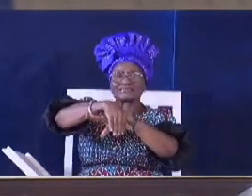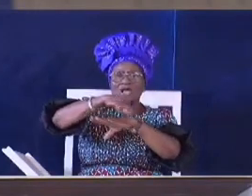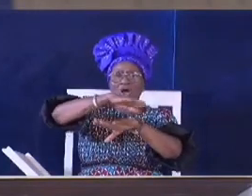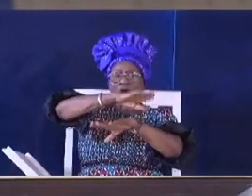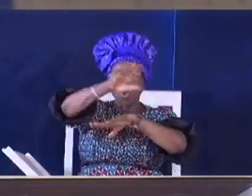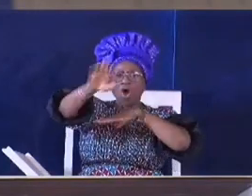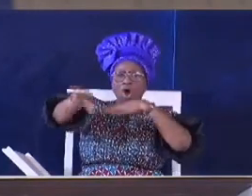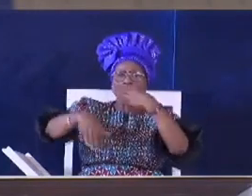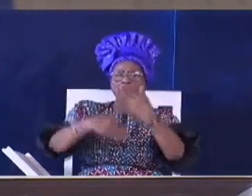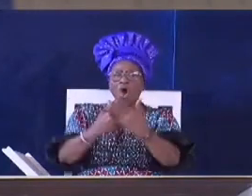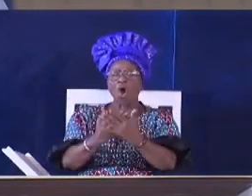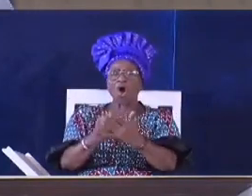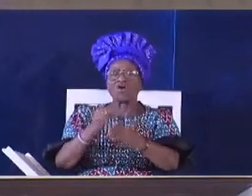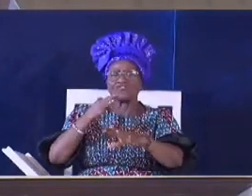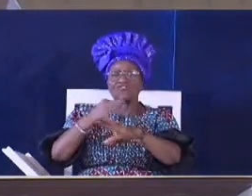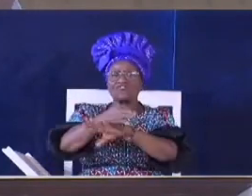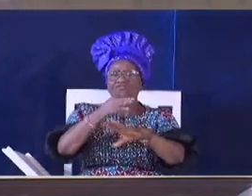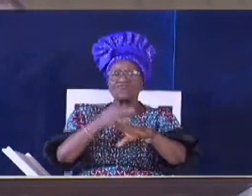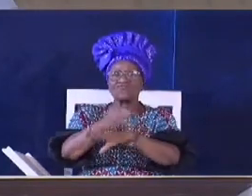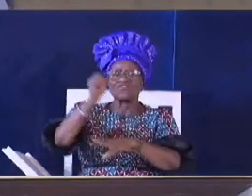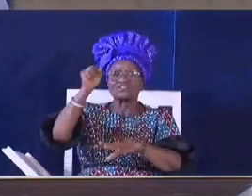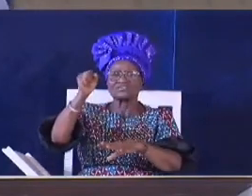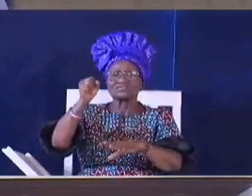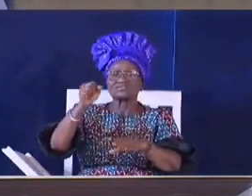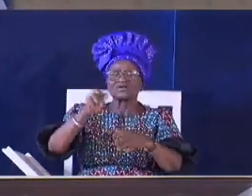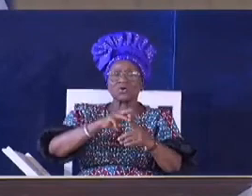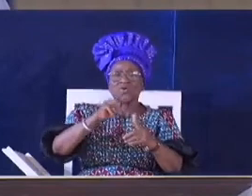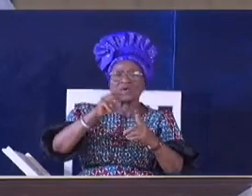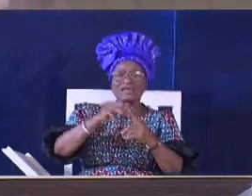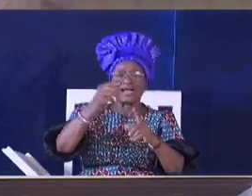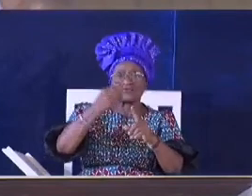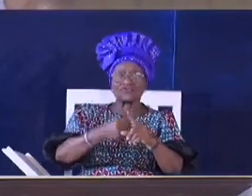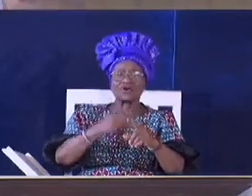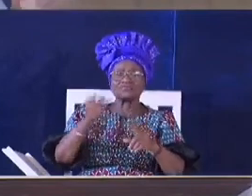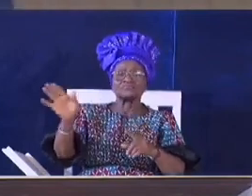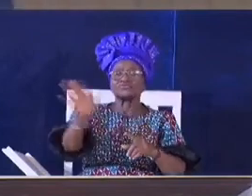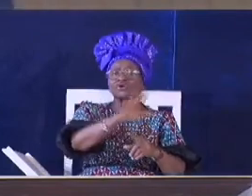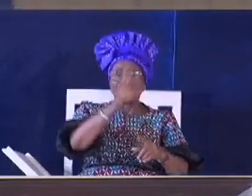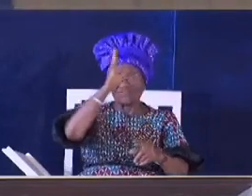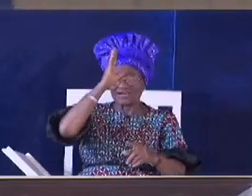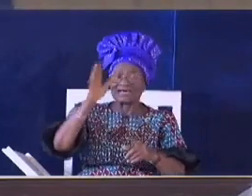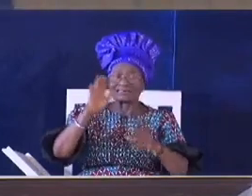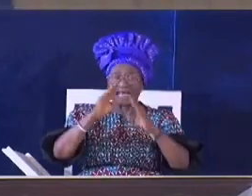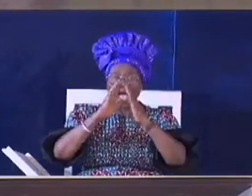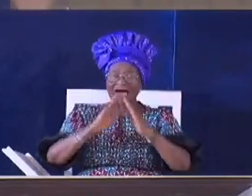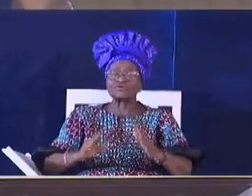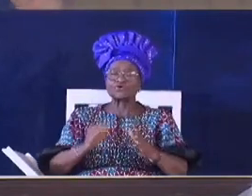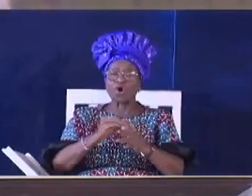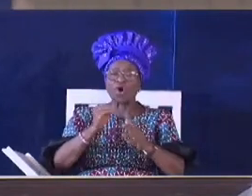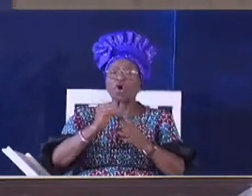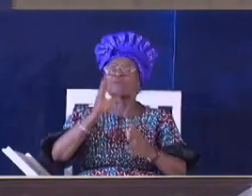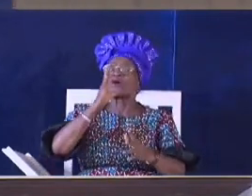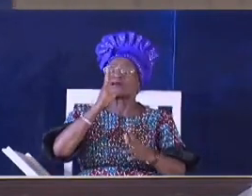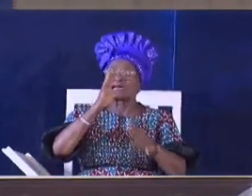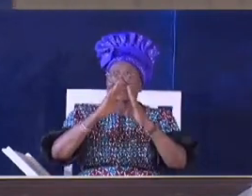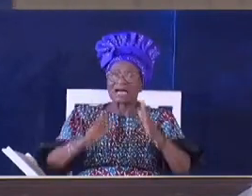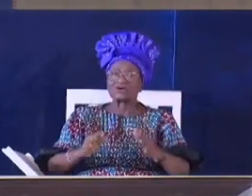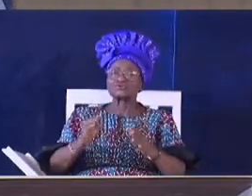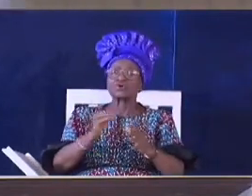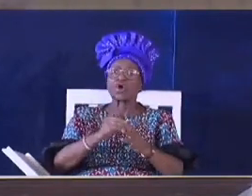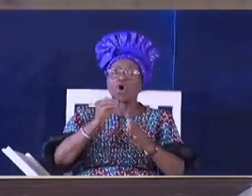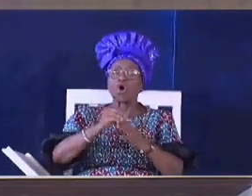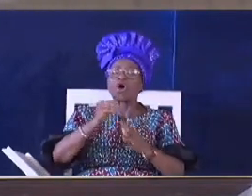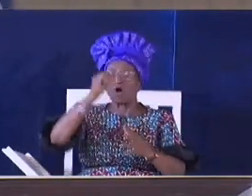all forces, whether from your father's house, or your mother's house, or your husband's